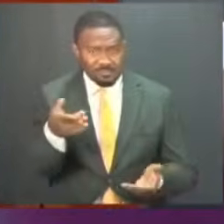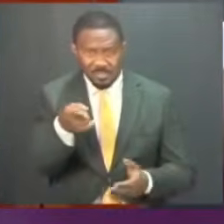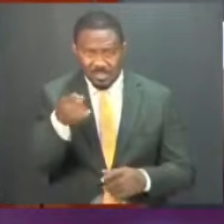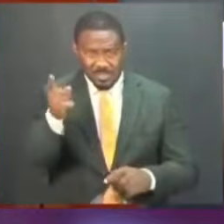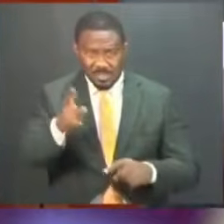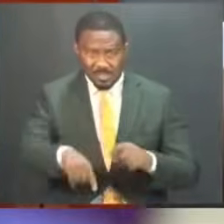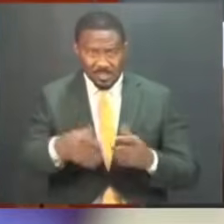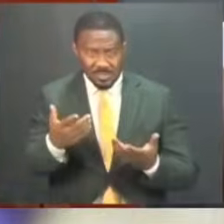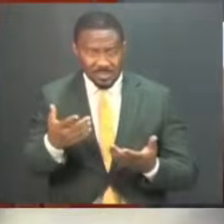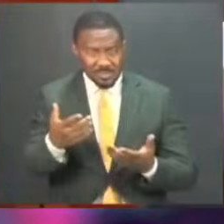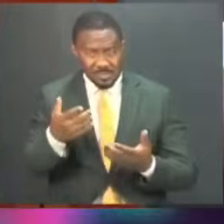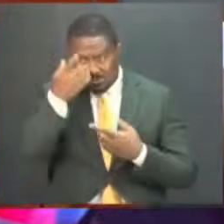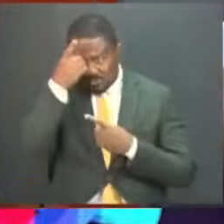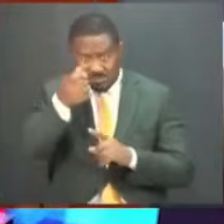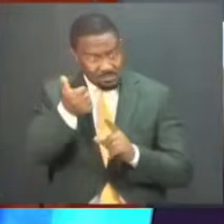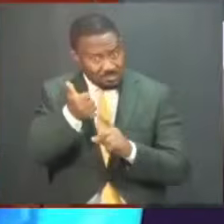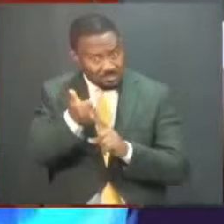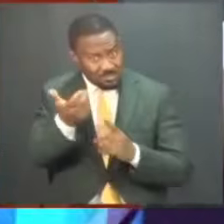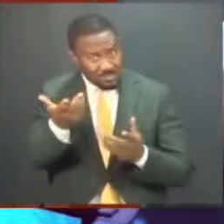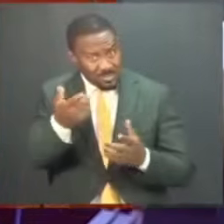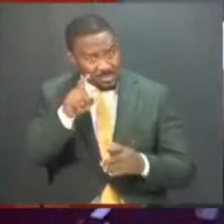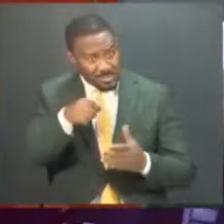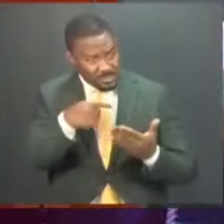own. You have to consult us.